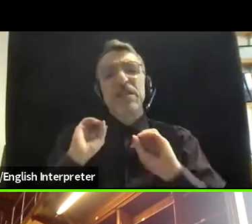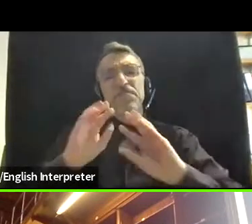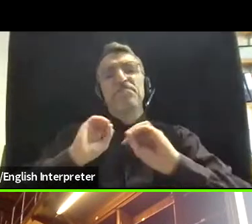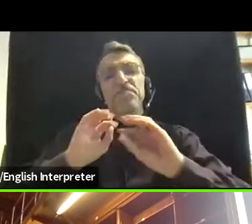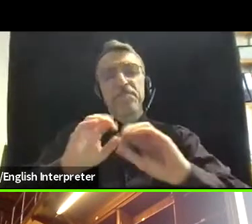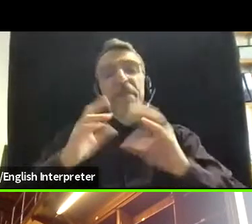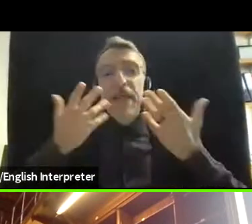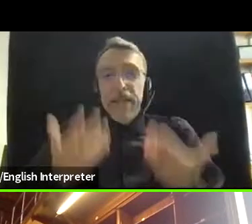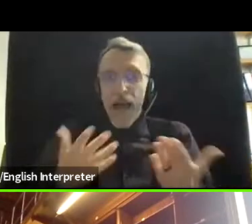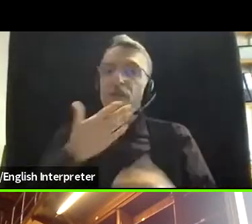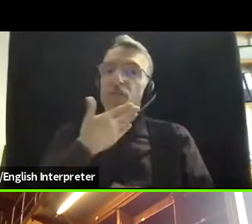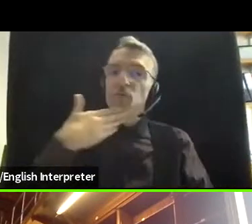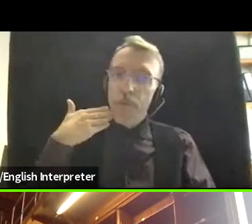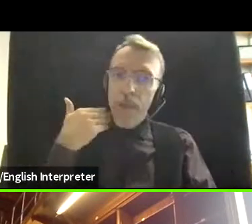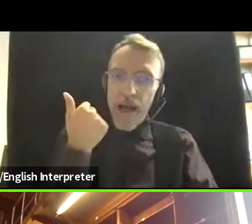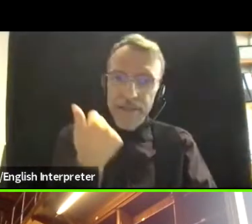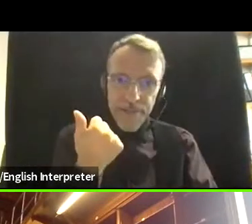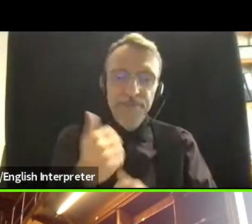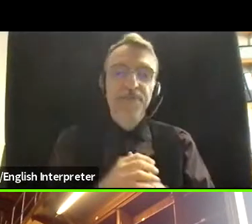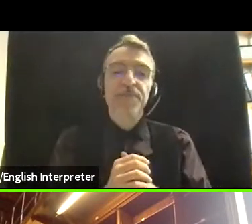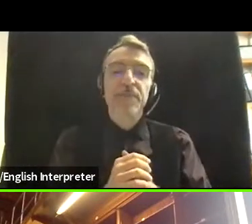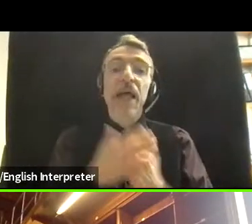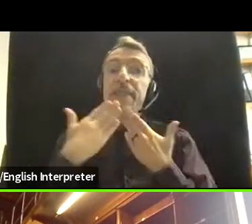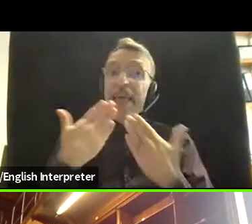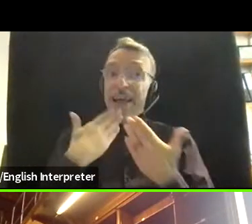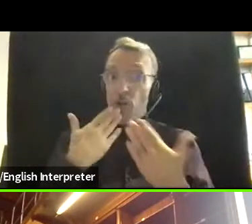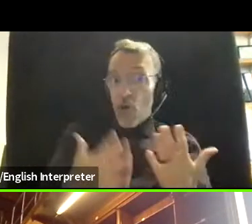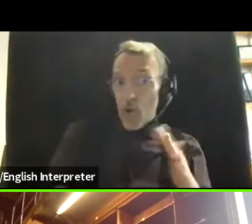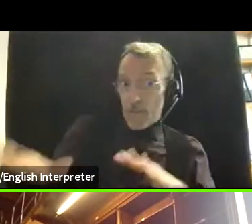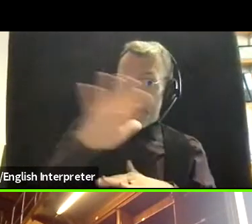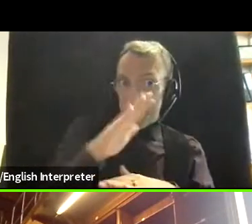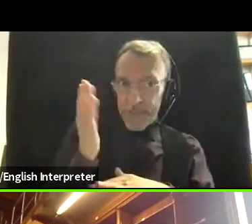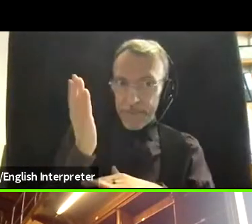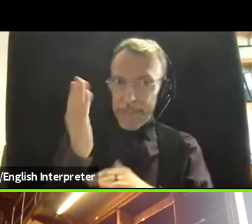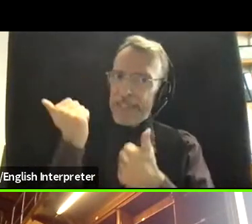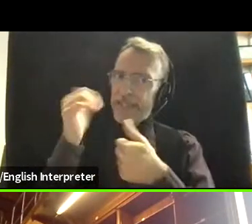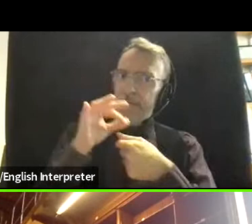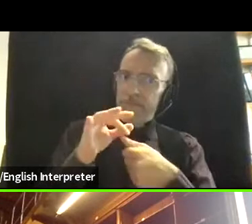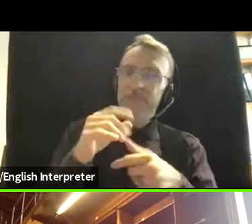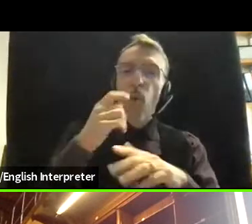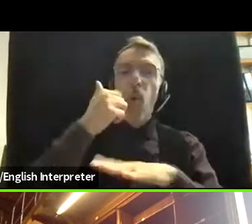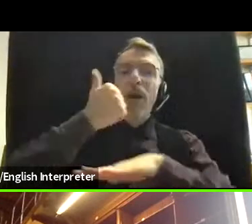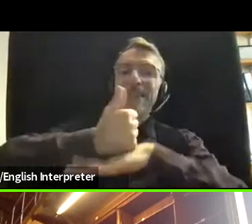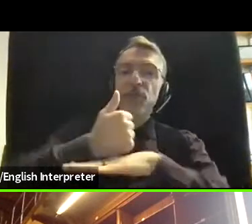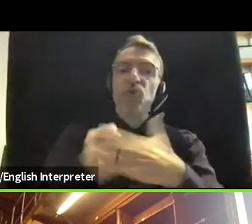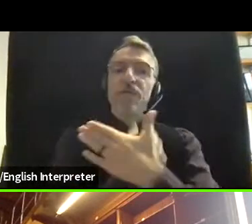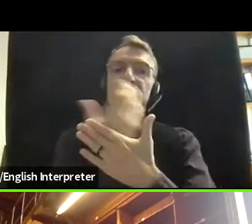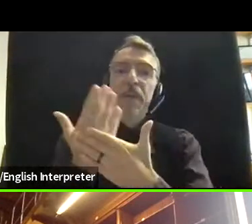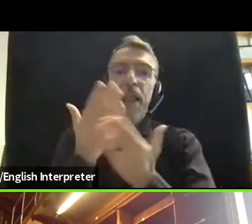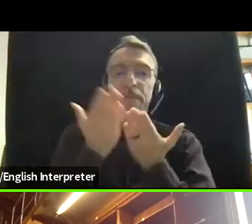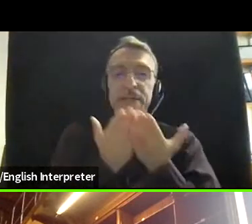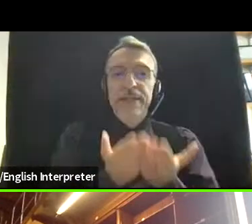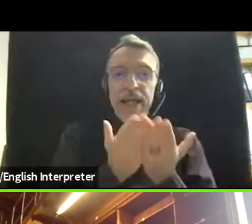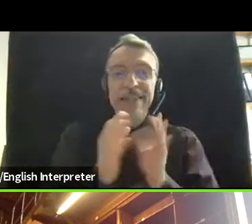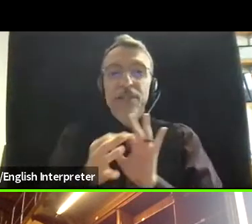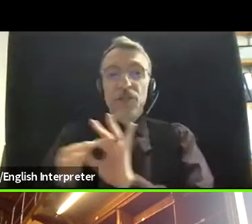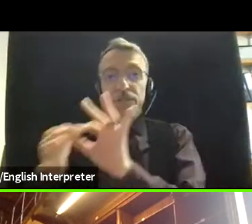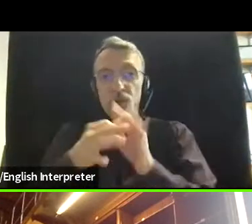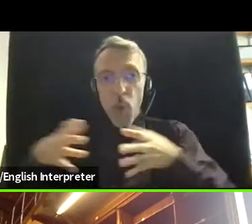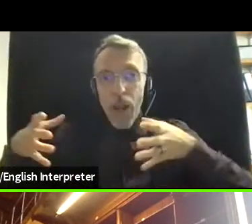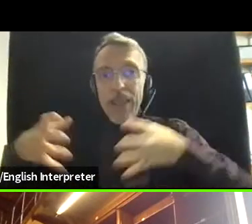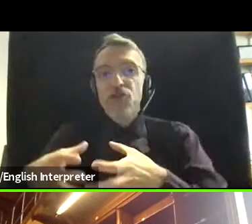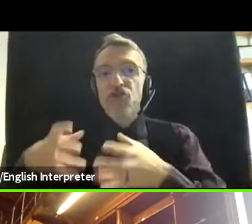please, by obviously thanking all of our speakers from the Institute of Development Studies and the Coalition for Religious